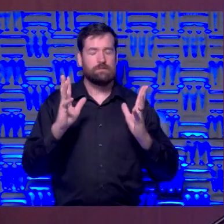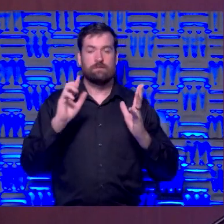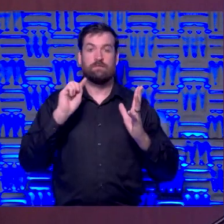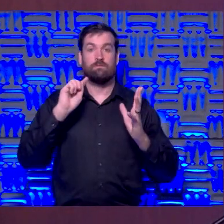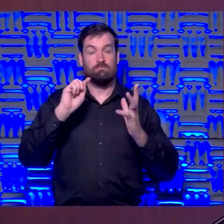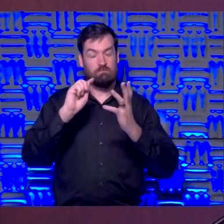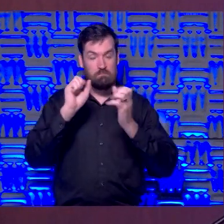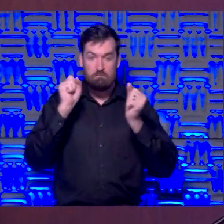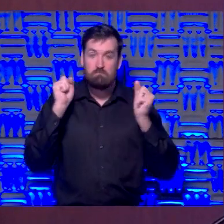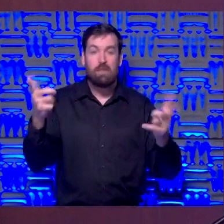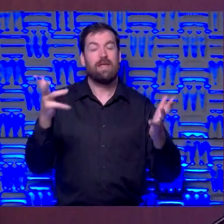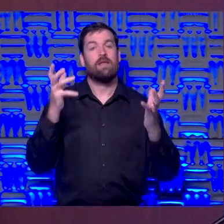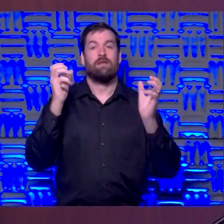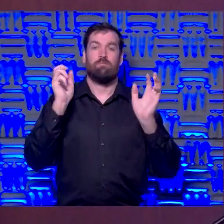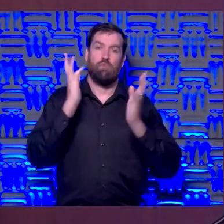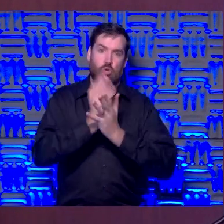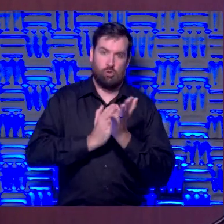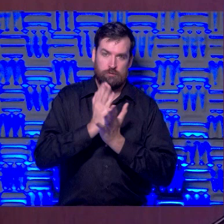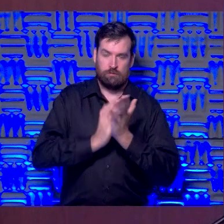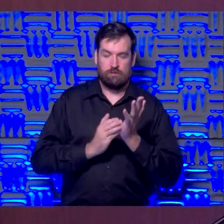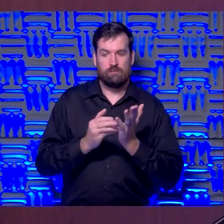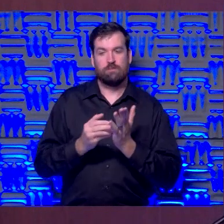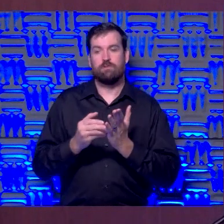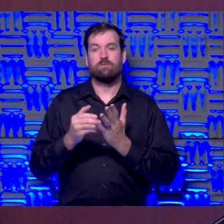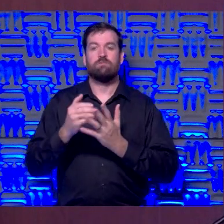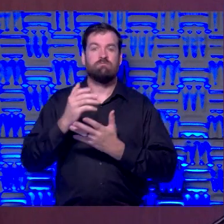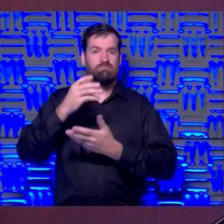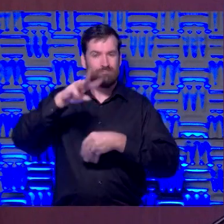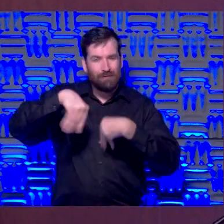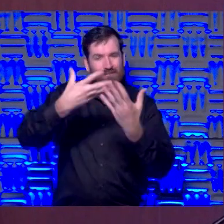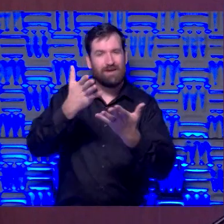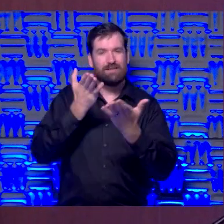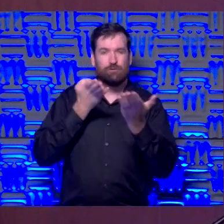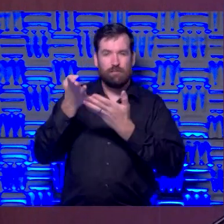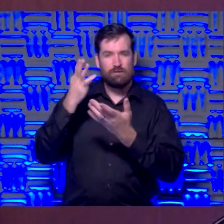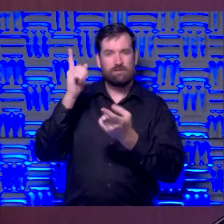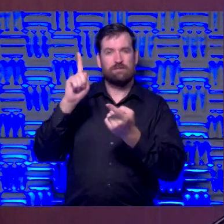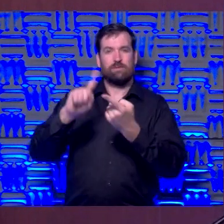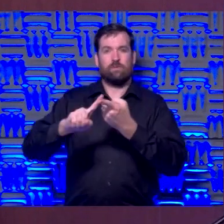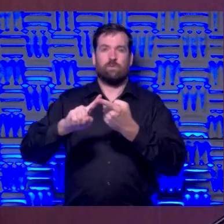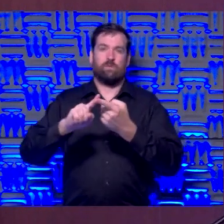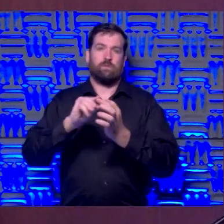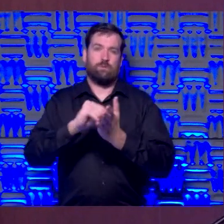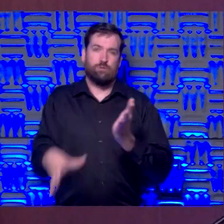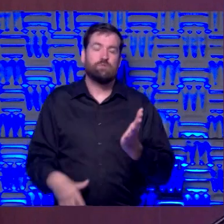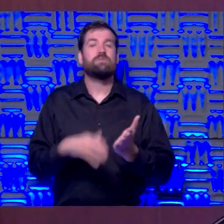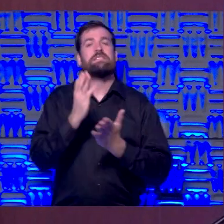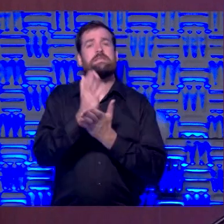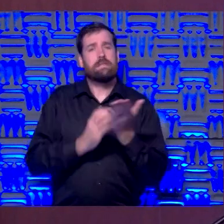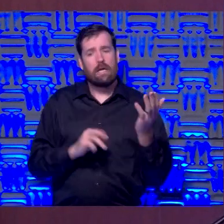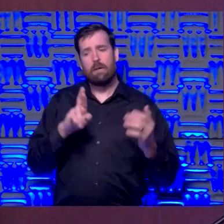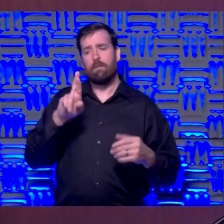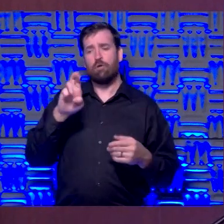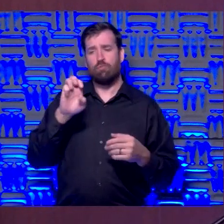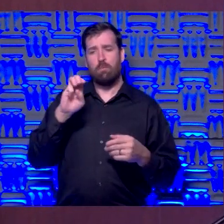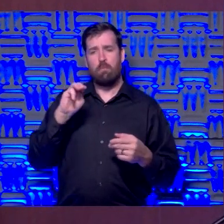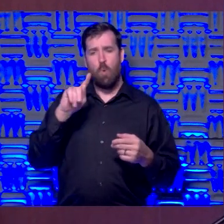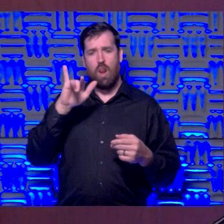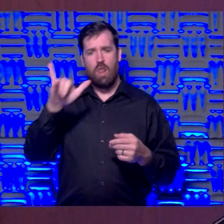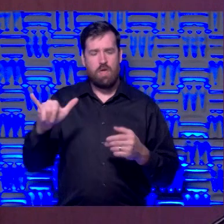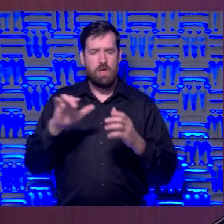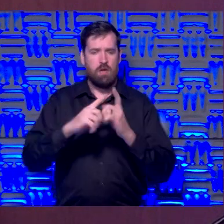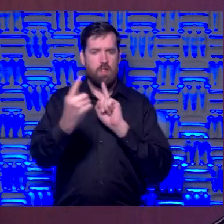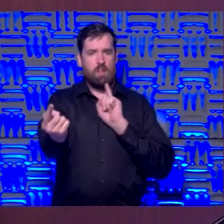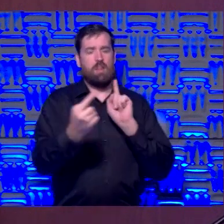significant components of our campus that are student-facing and provide services directly, and some of those can be done remotely, but some will need to be face-to-face.